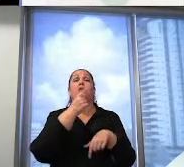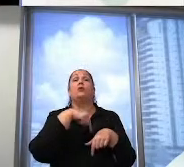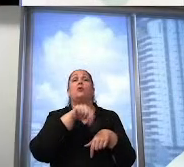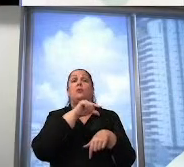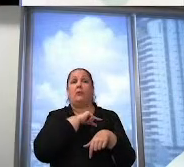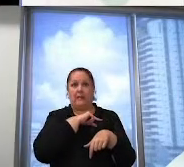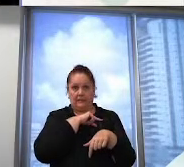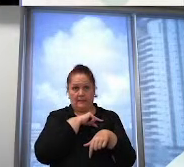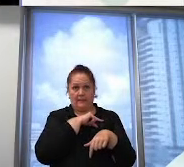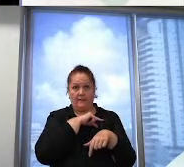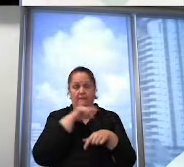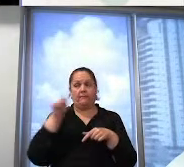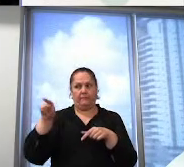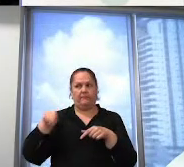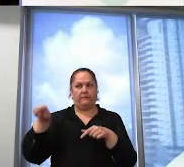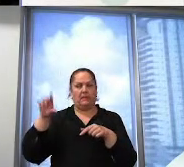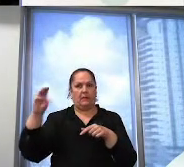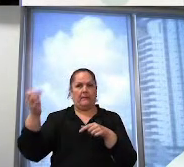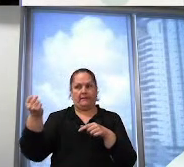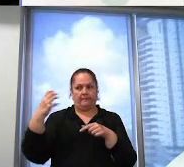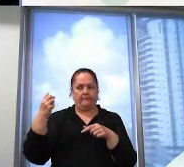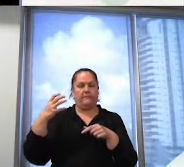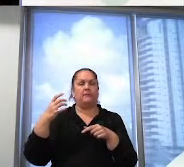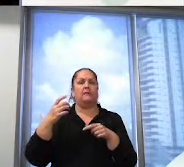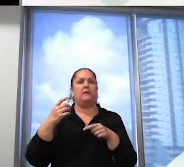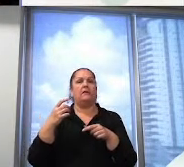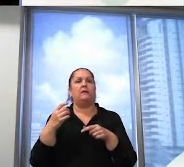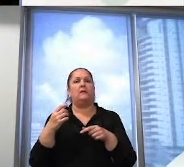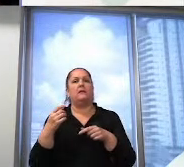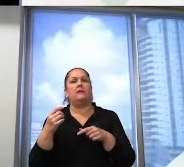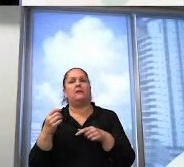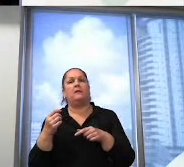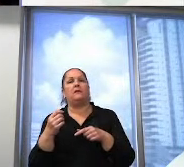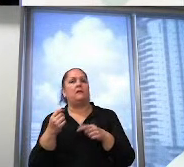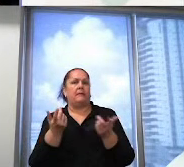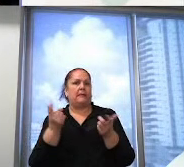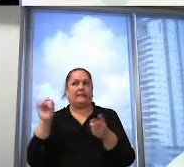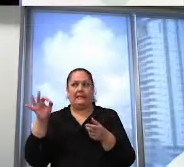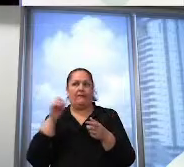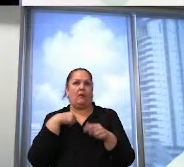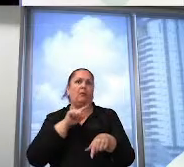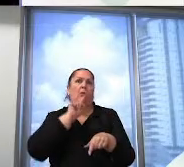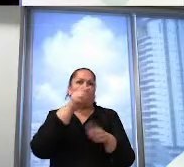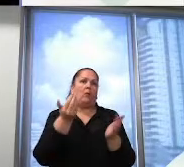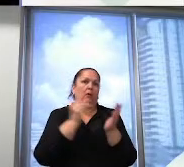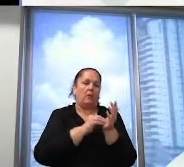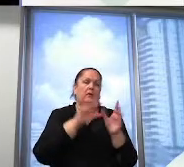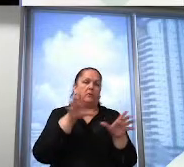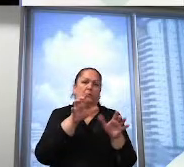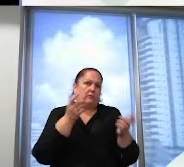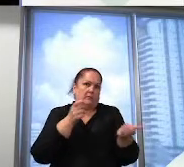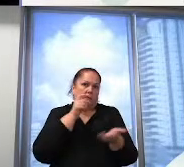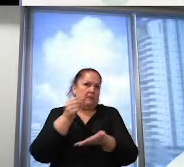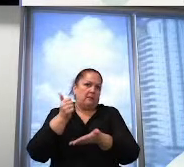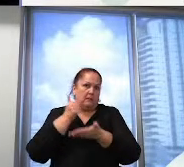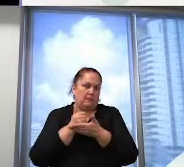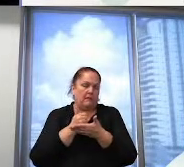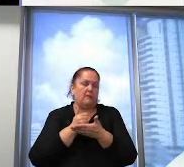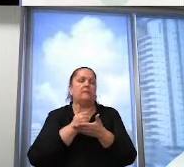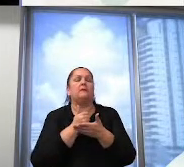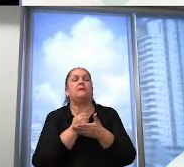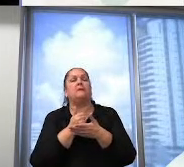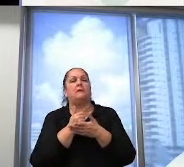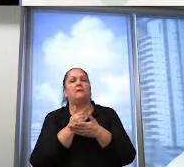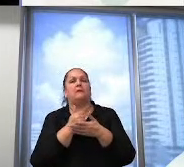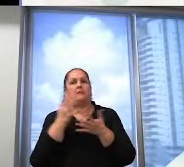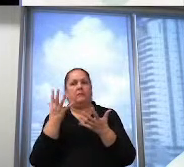quality that the vendors are providing us. It's not helpful if we have to go back and have them do rework on the